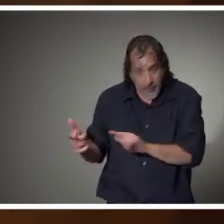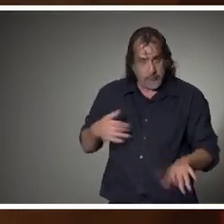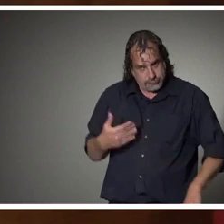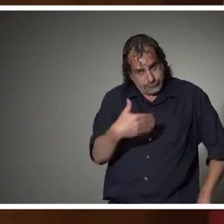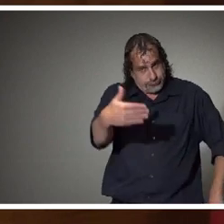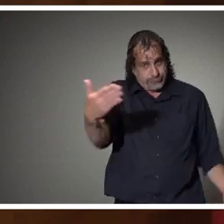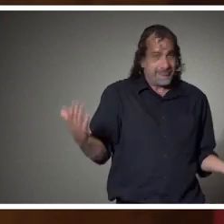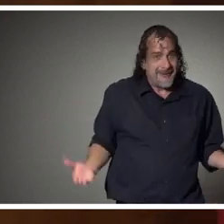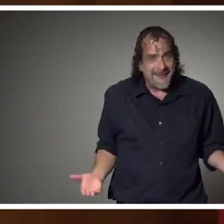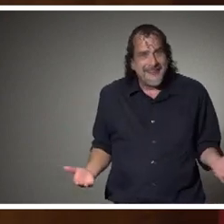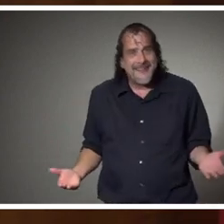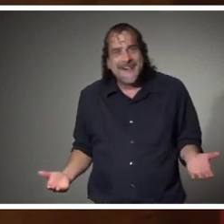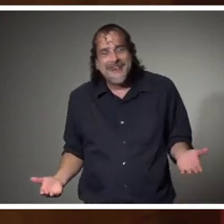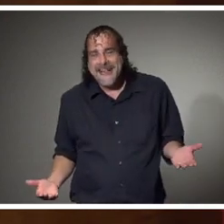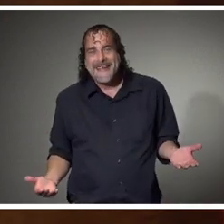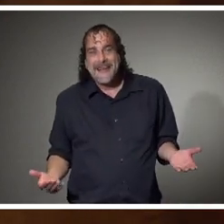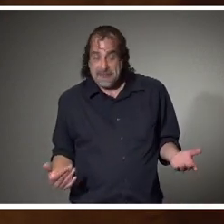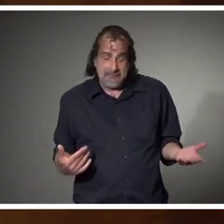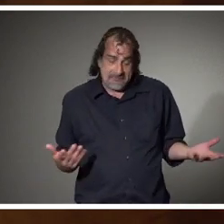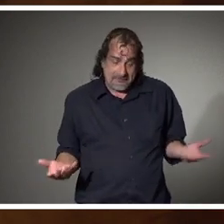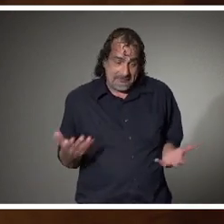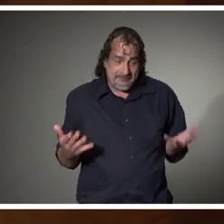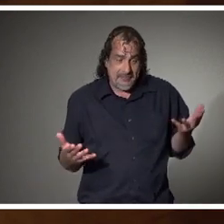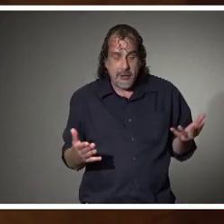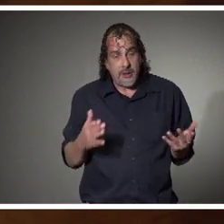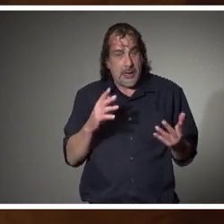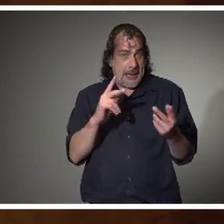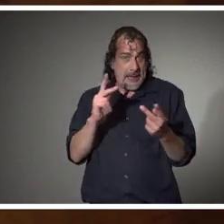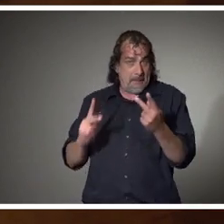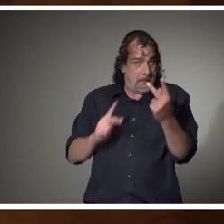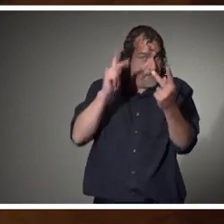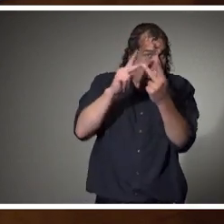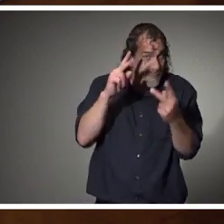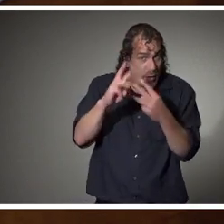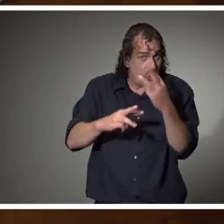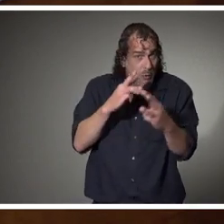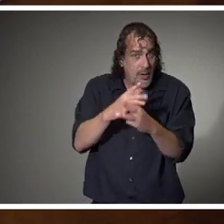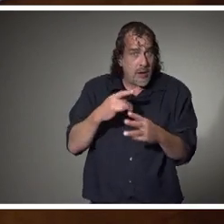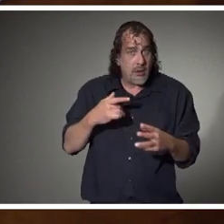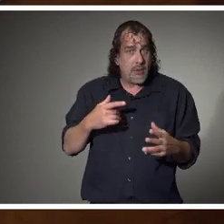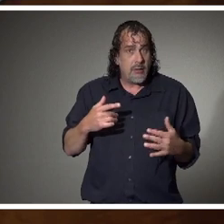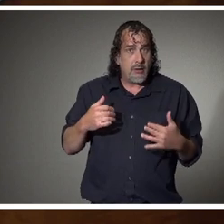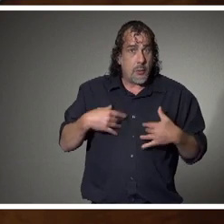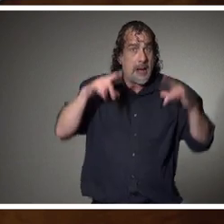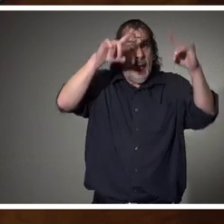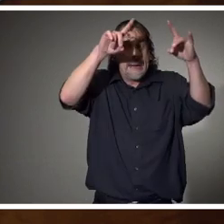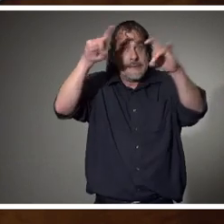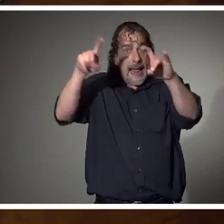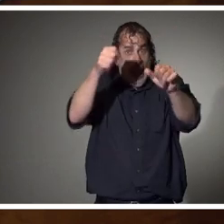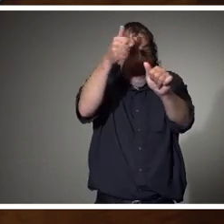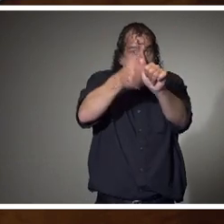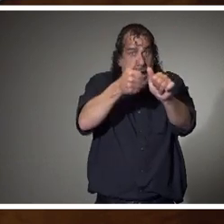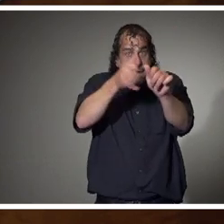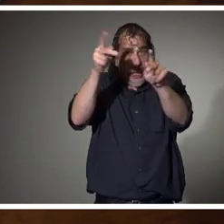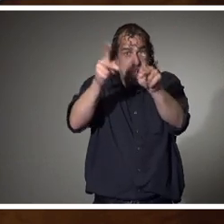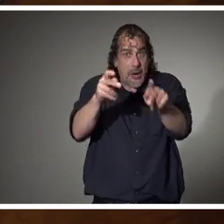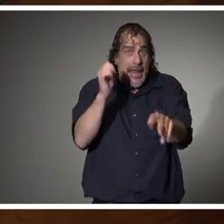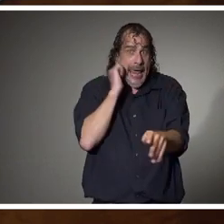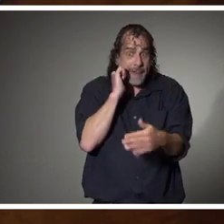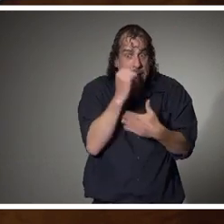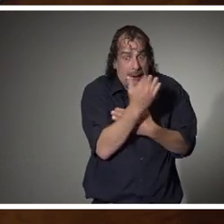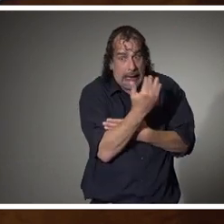what I've said is just, yeah, maybe in a perfect world, there was a test in which we could test every single Mississippian every single